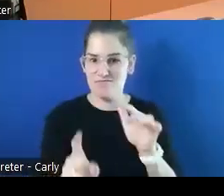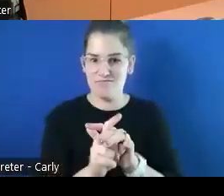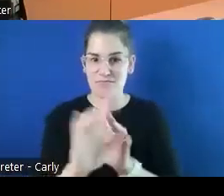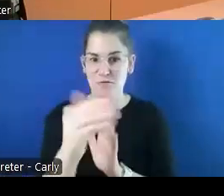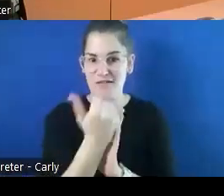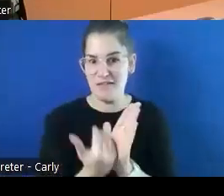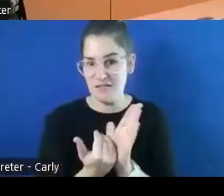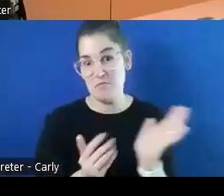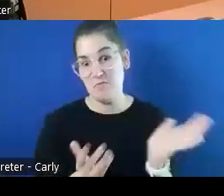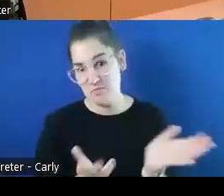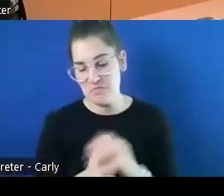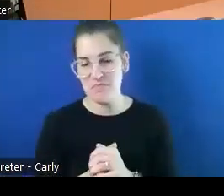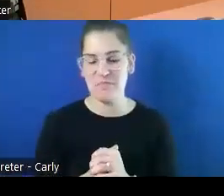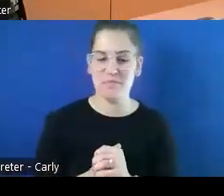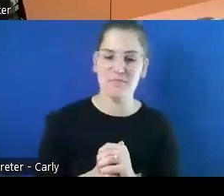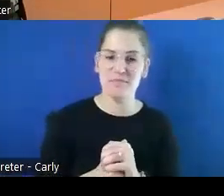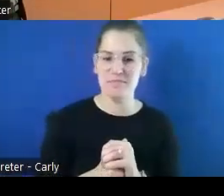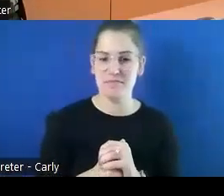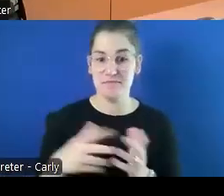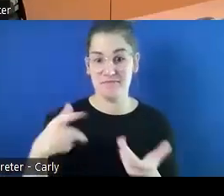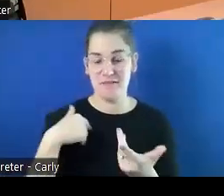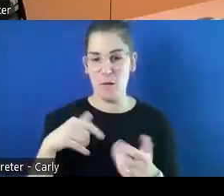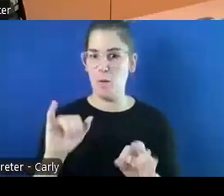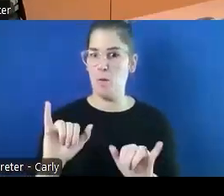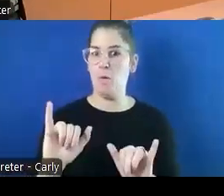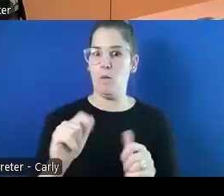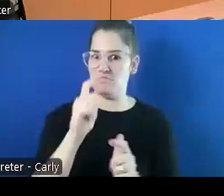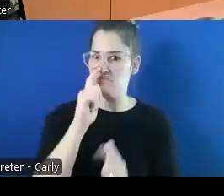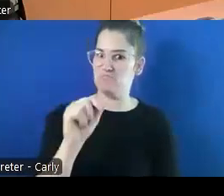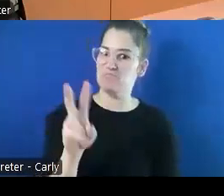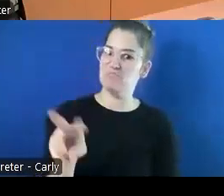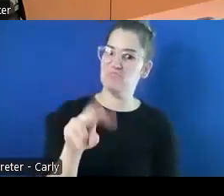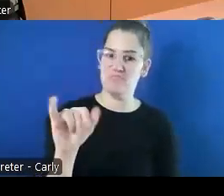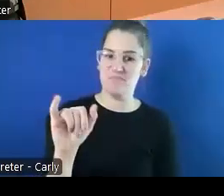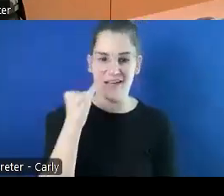So this intrigues me, this idea of shadowing.